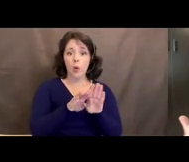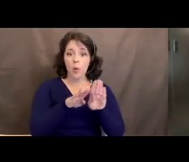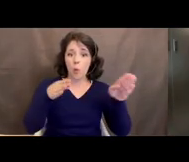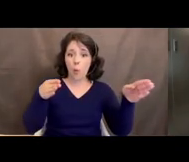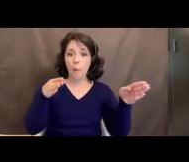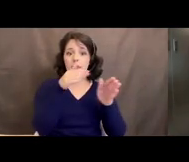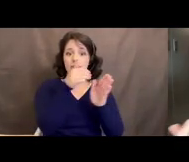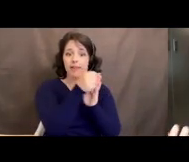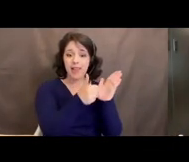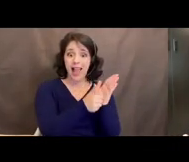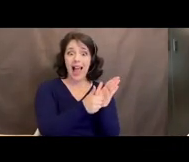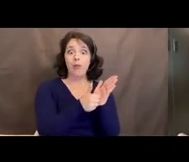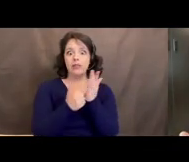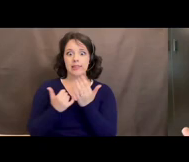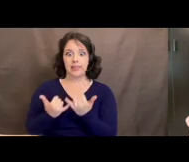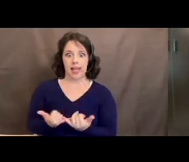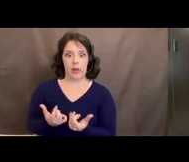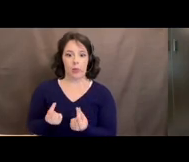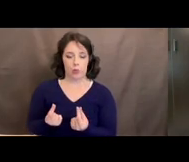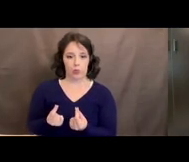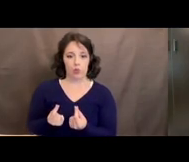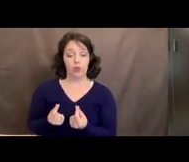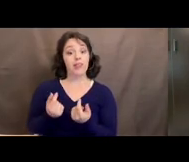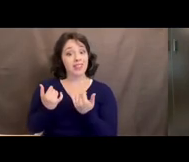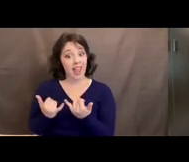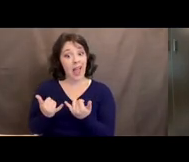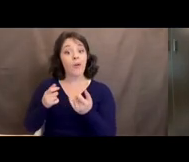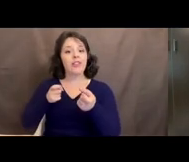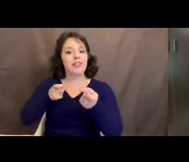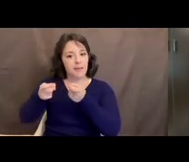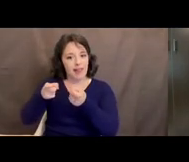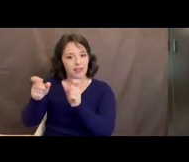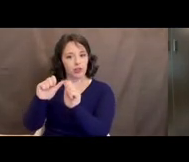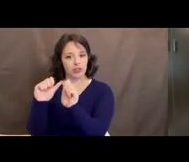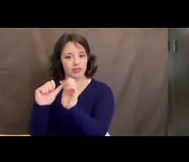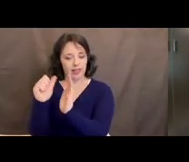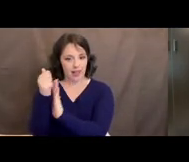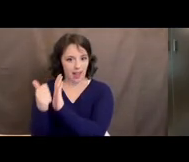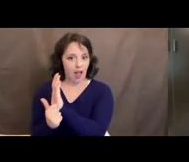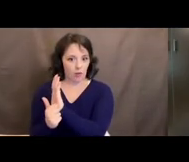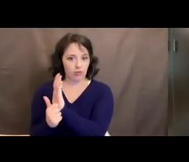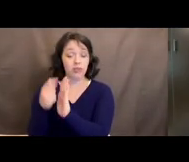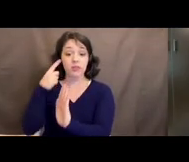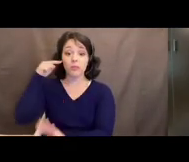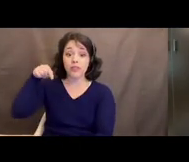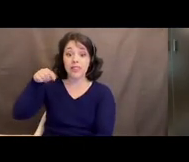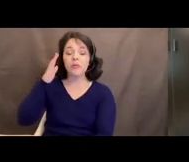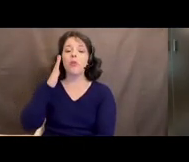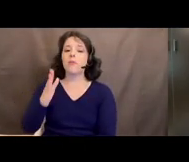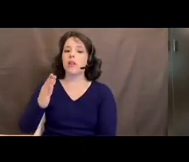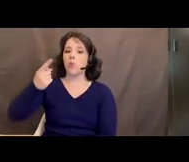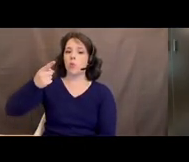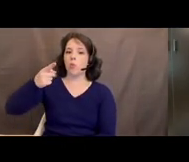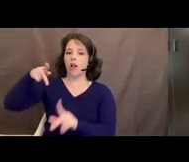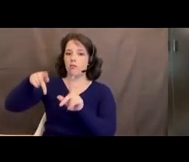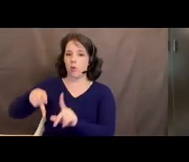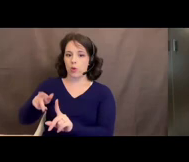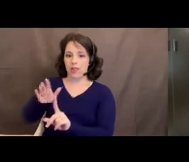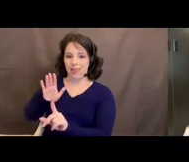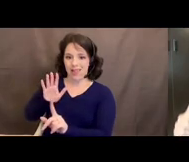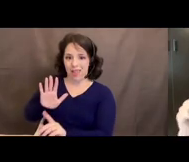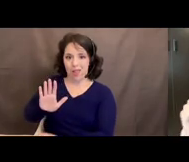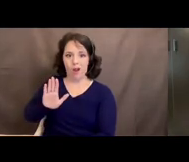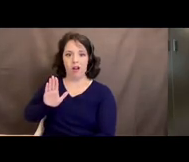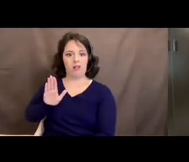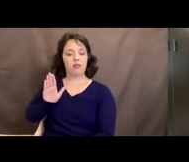now have the ability to manage those accounts. In this case, this would be an individual's dashboard. So we just wanted to